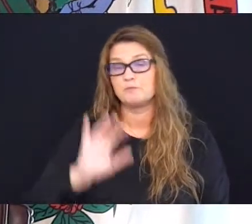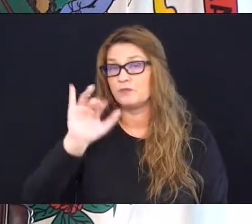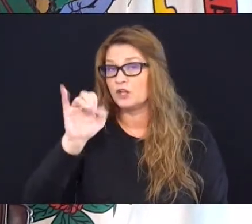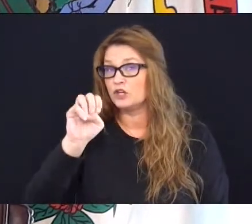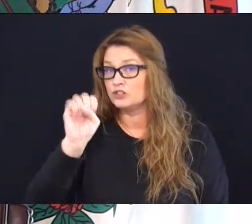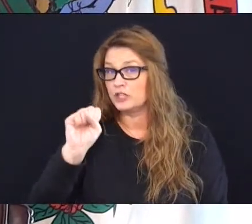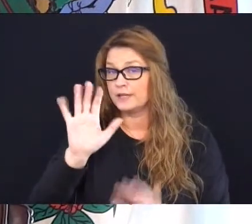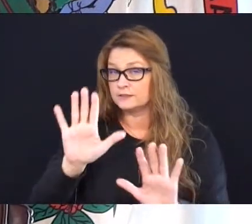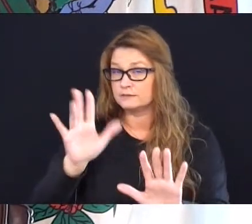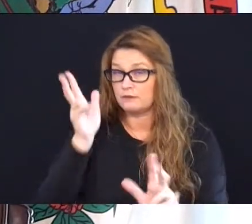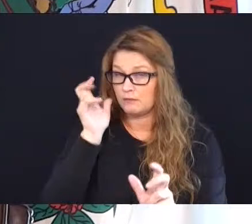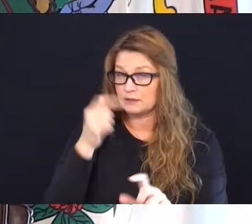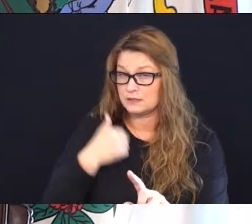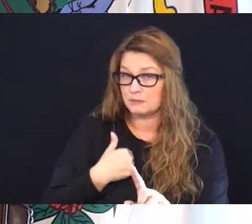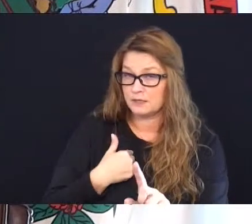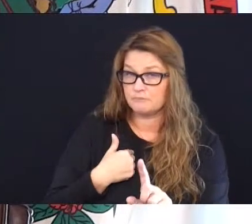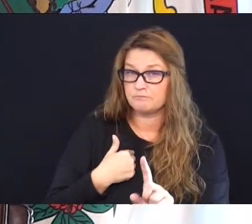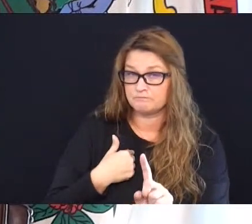me.